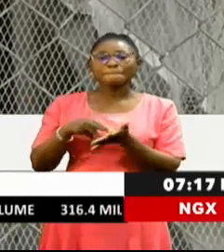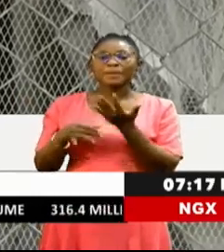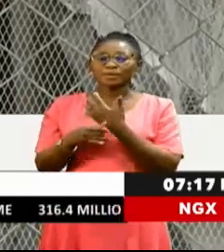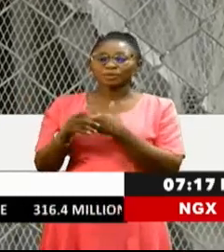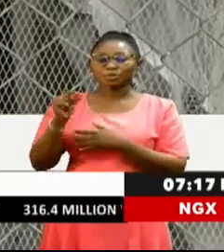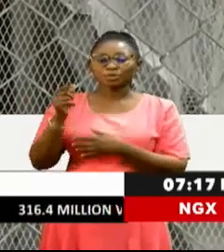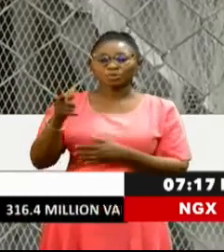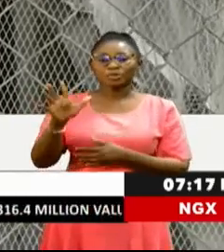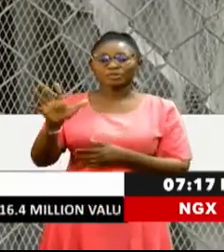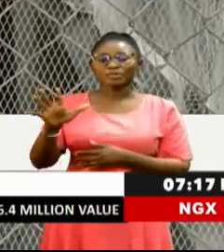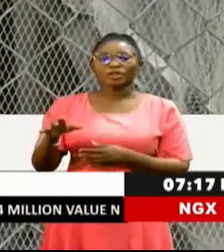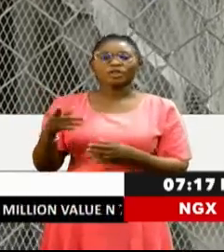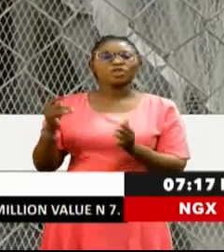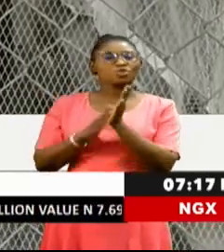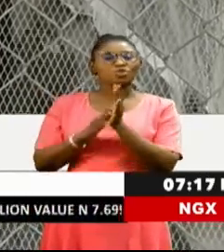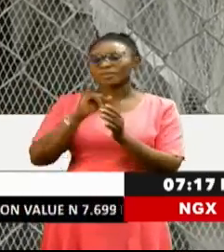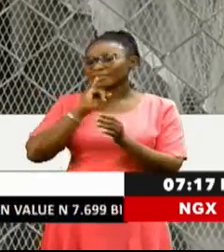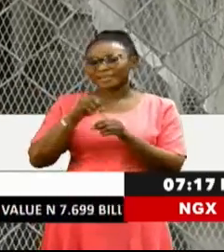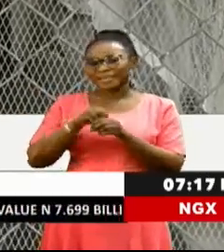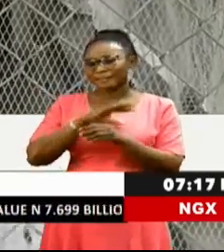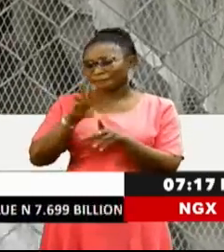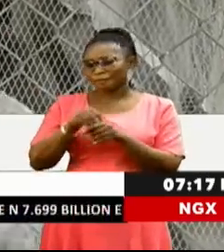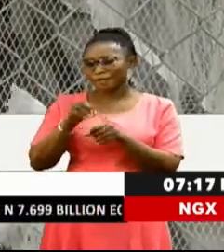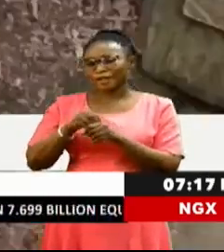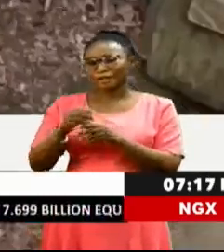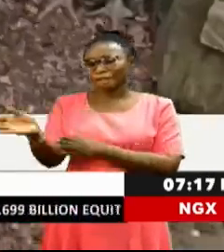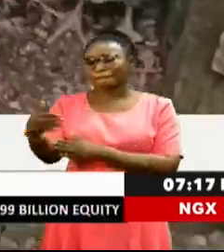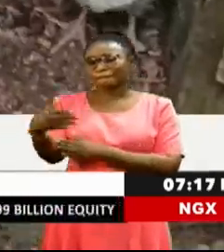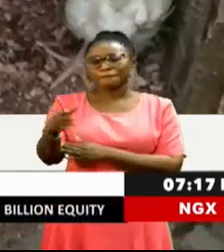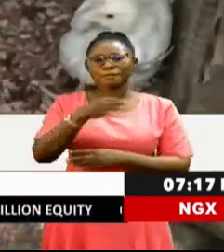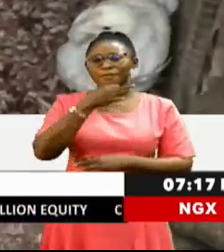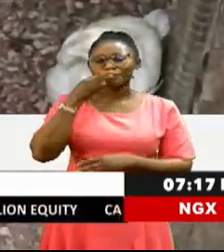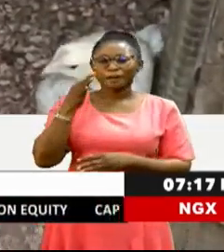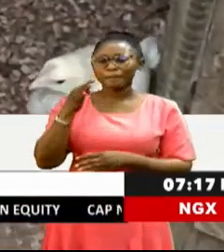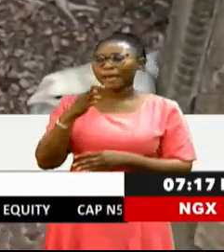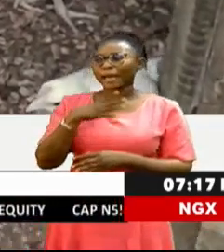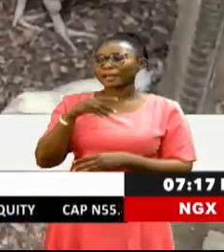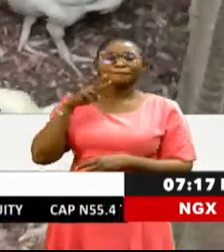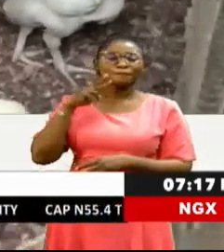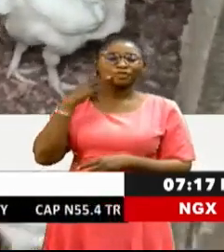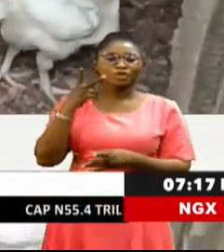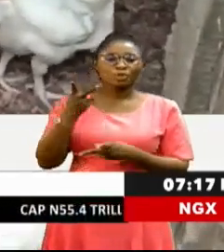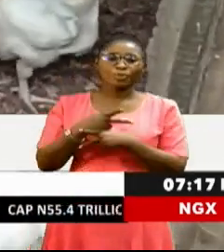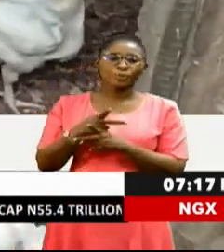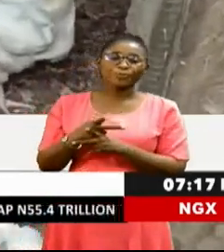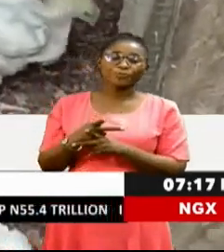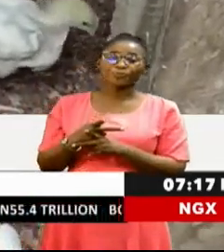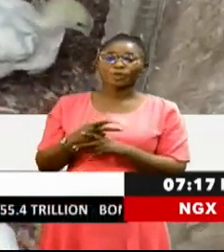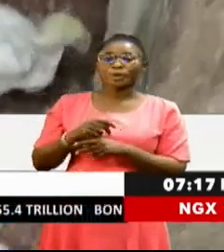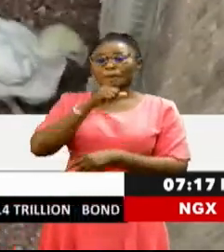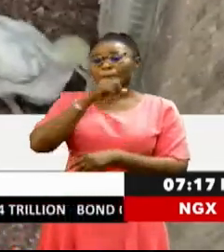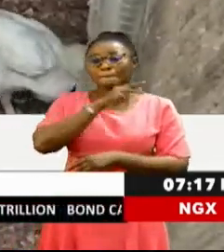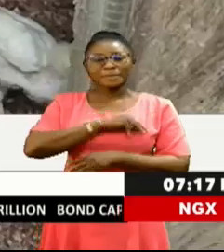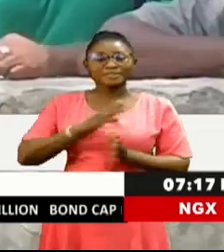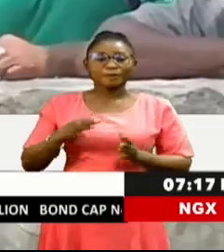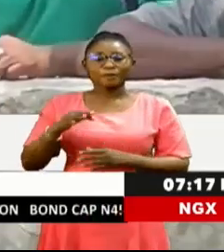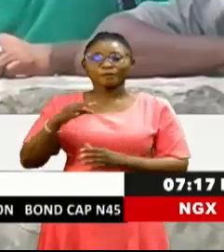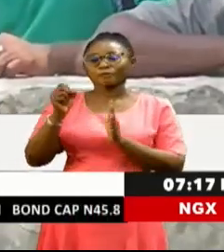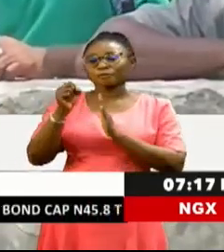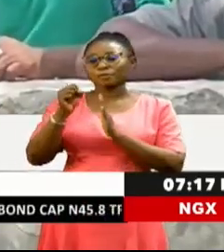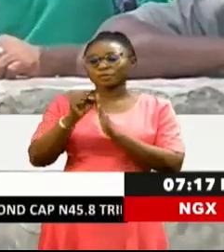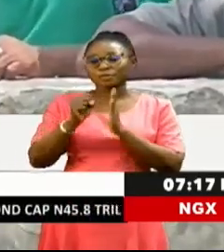also engaged in fish farming, livestock rearing and vegetable production. Minister of State for Agriculture Aliu Sabi